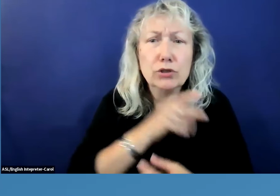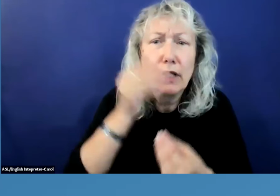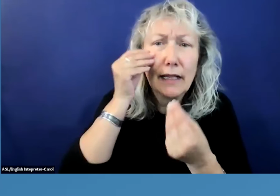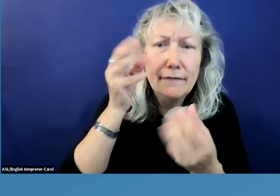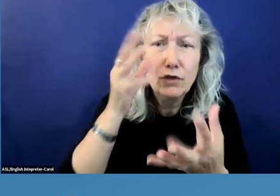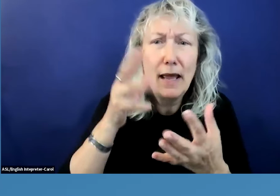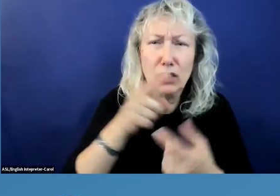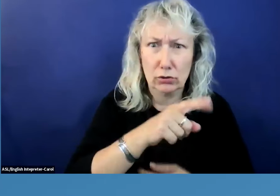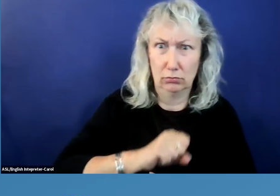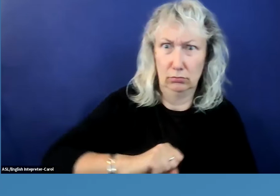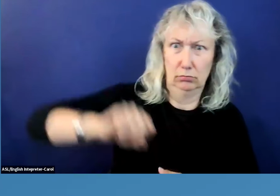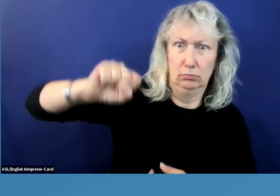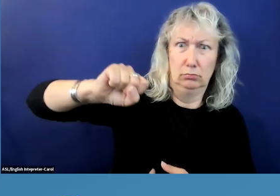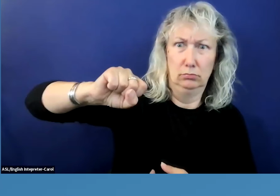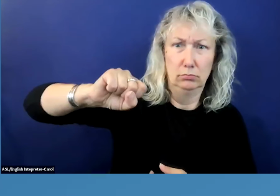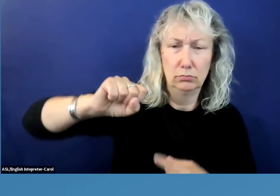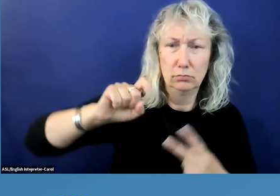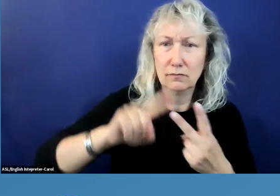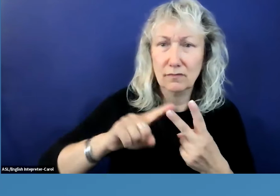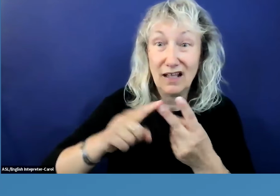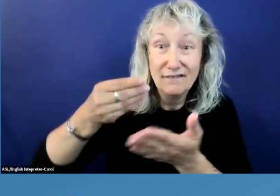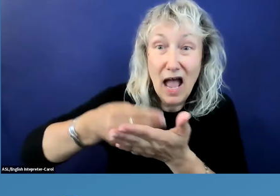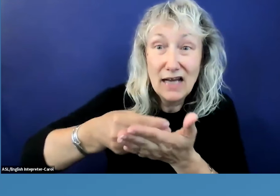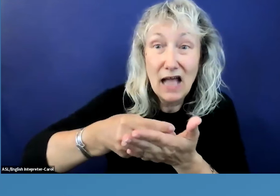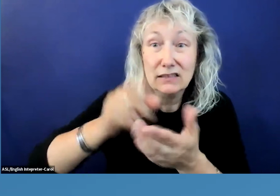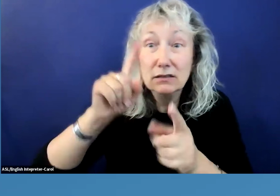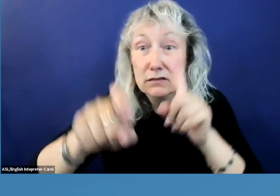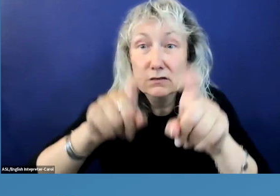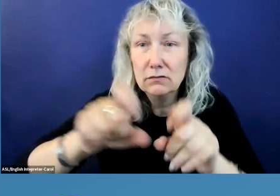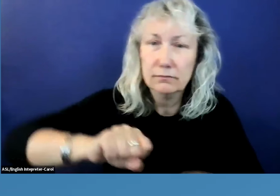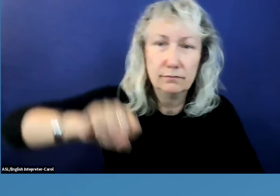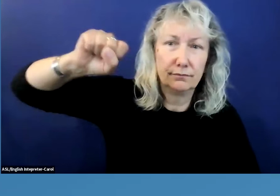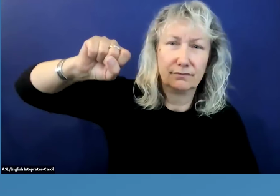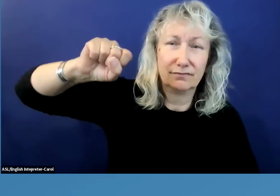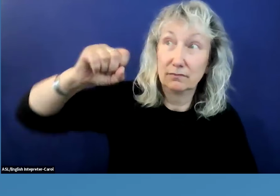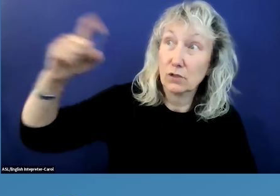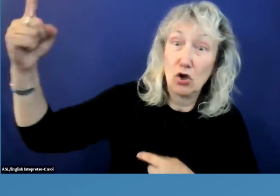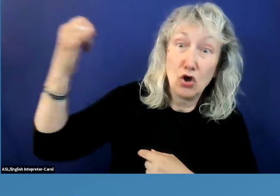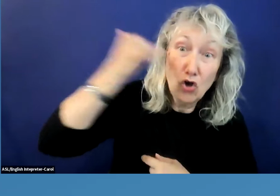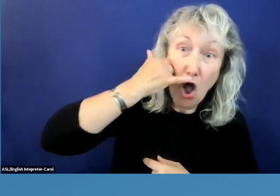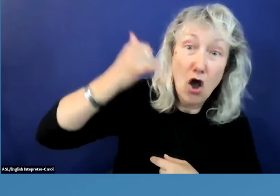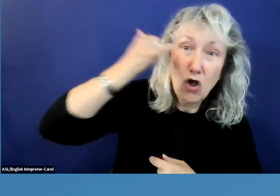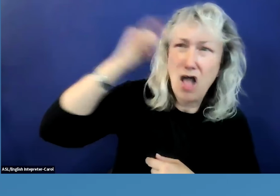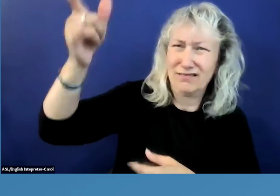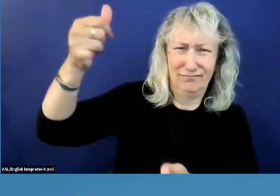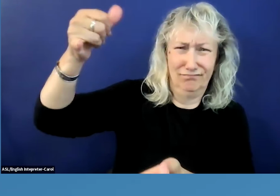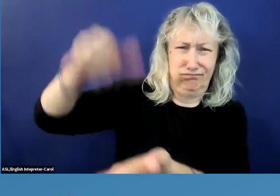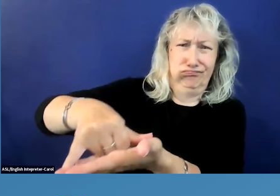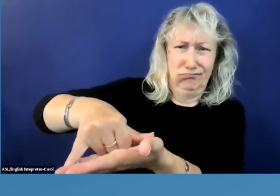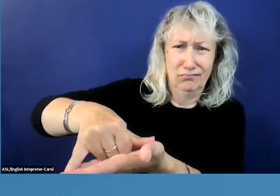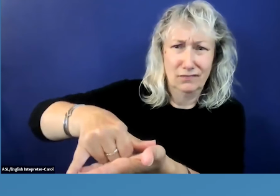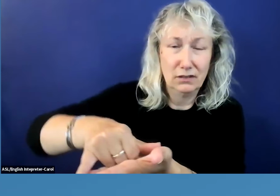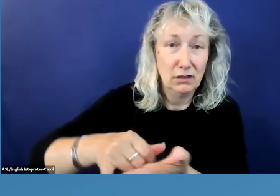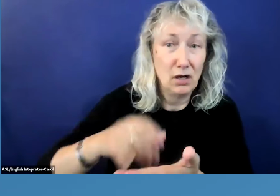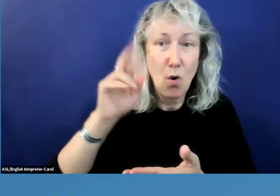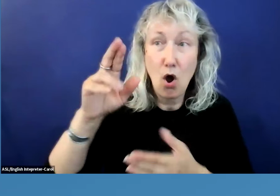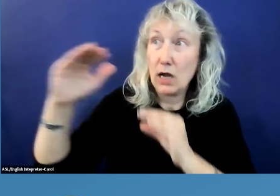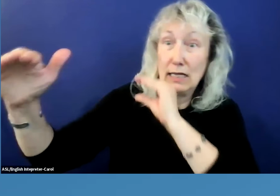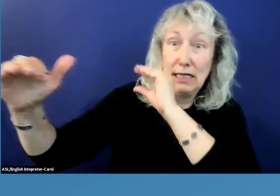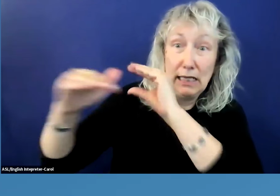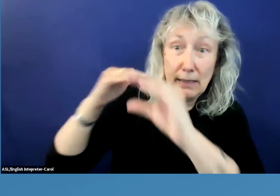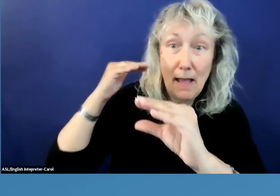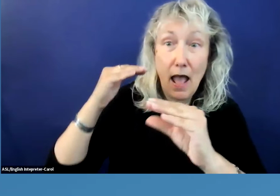Your best bet is to simply not engage. If they're calling, hang up. If they give an email